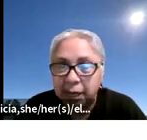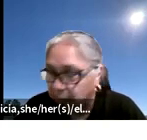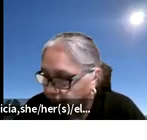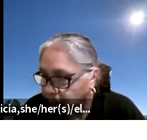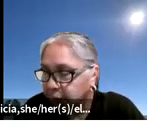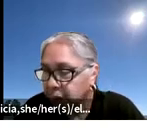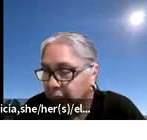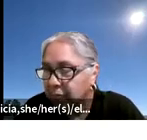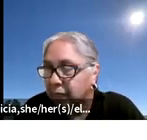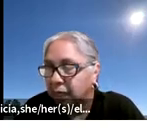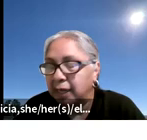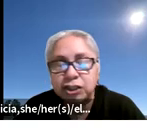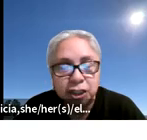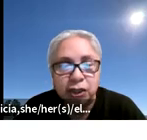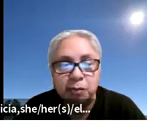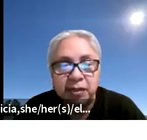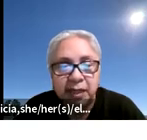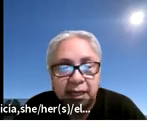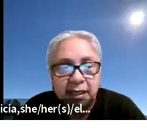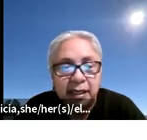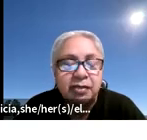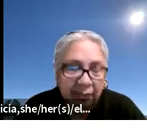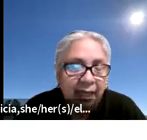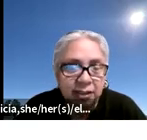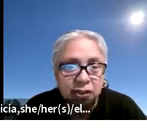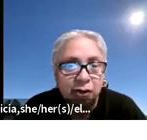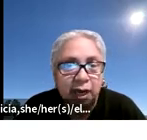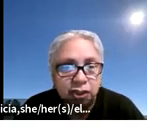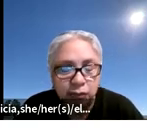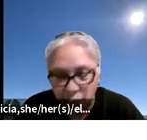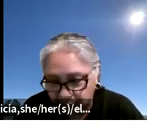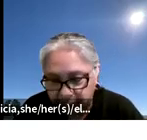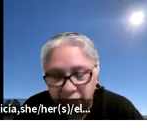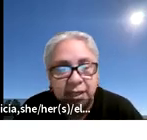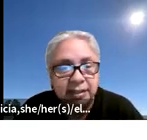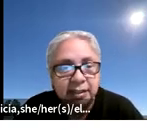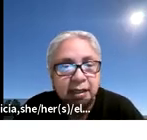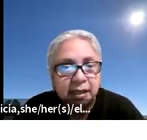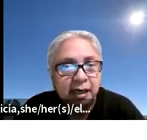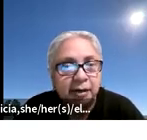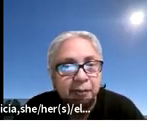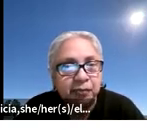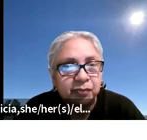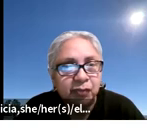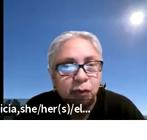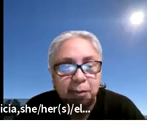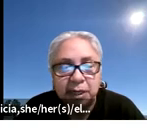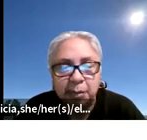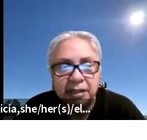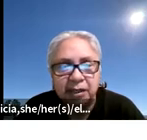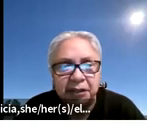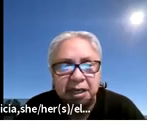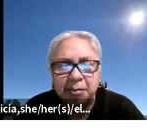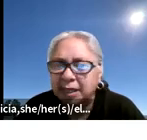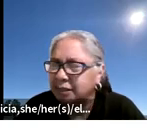talking about? And she told me then that that's, you know, I should work in this when I